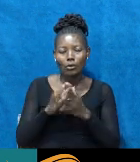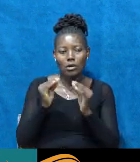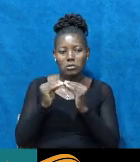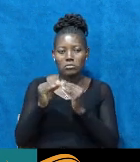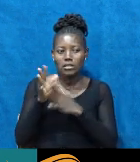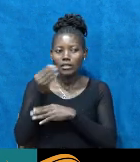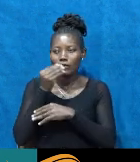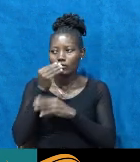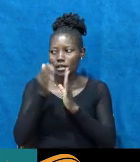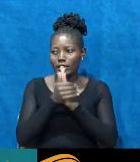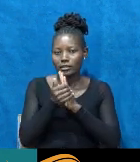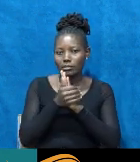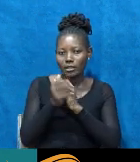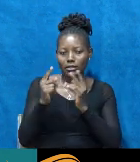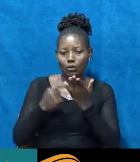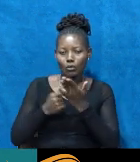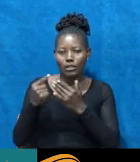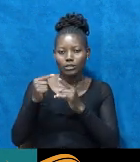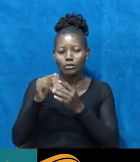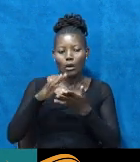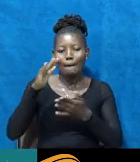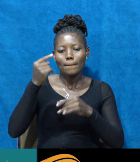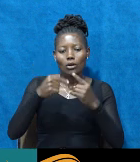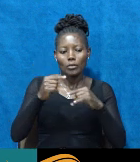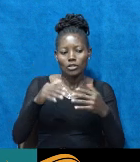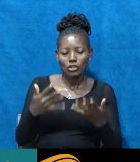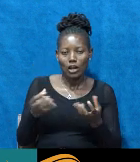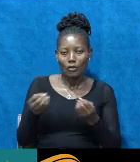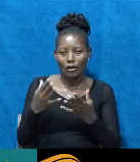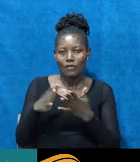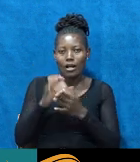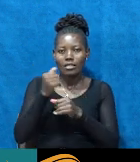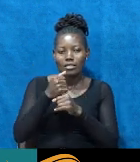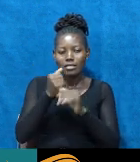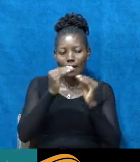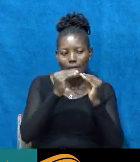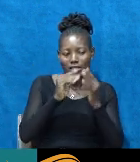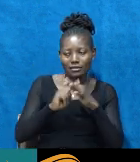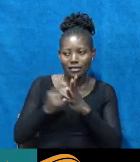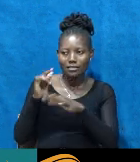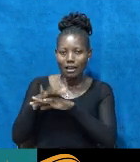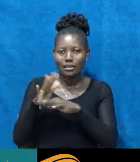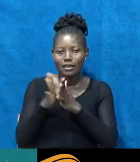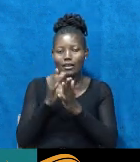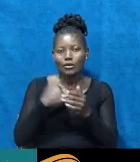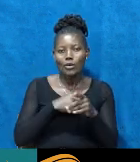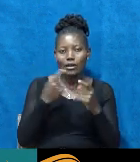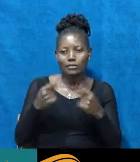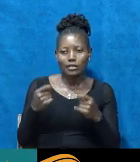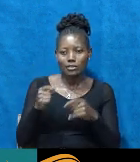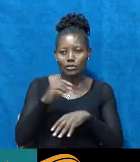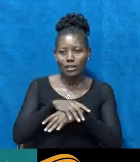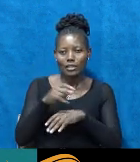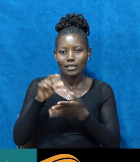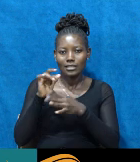and dietitians weeks to a major competition. However, the work should start early, and we are trying to get this out there